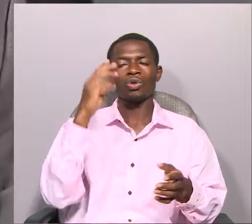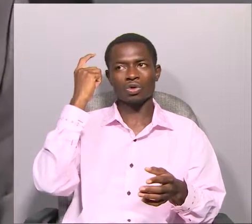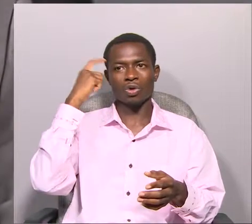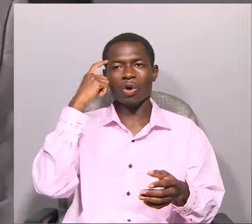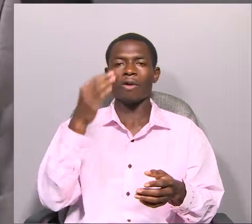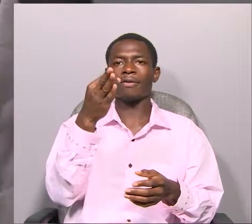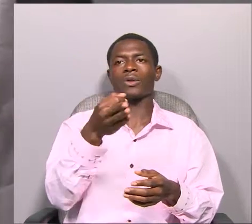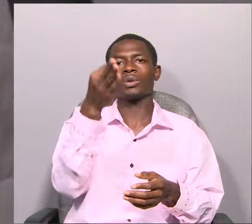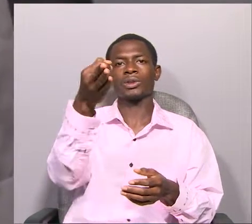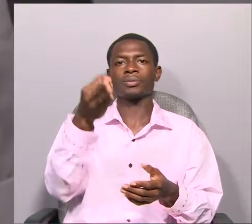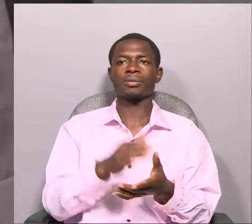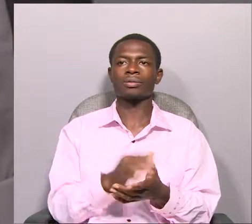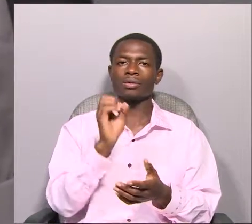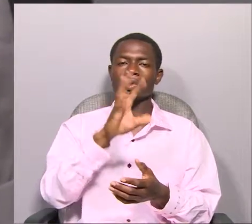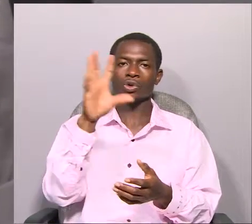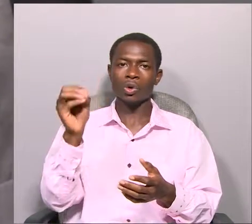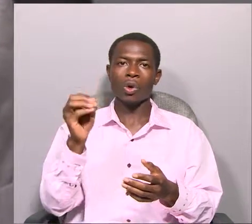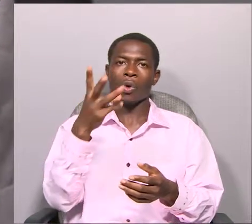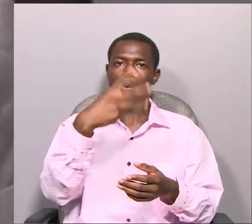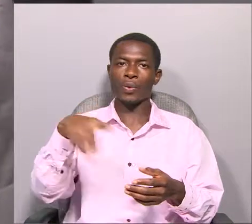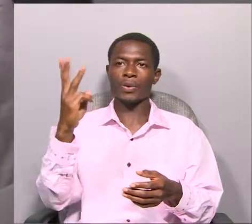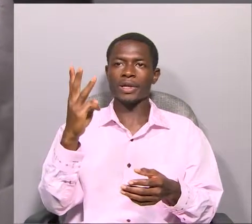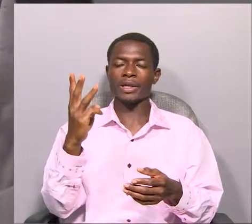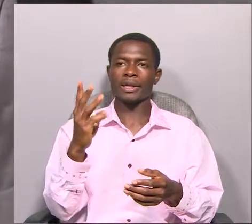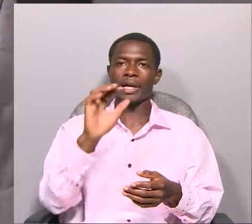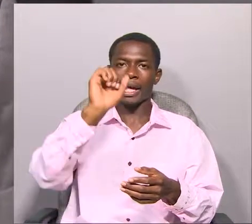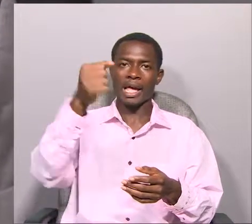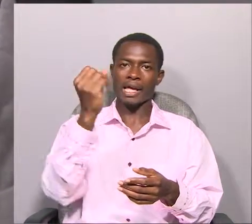to the future. So we